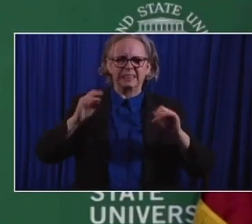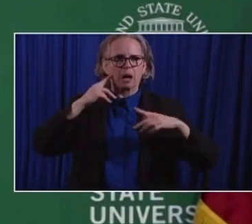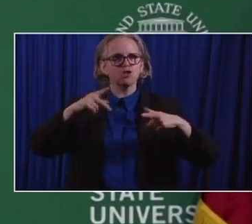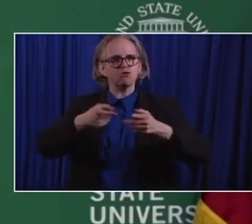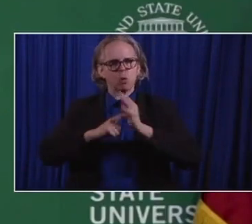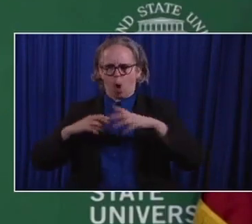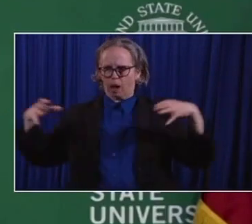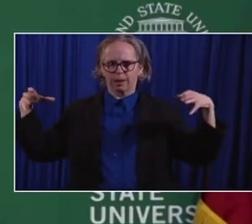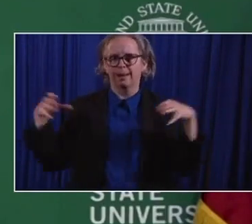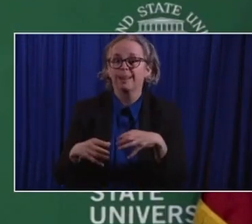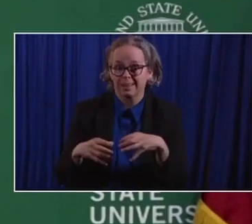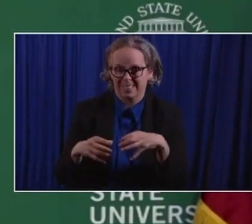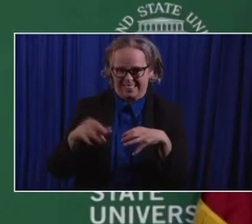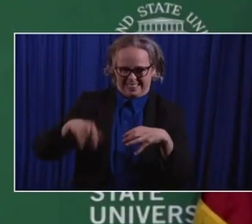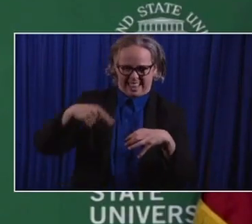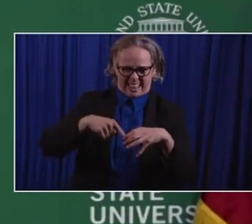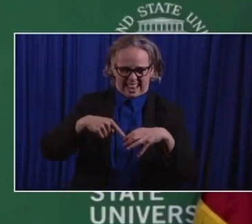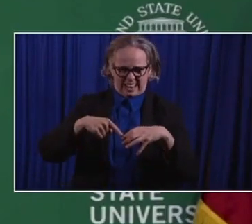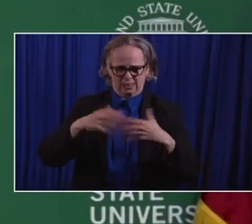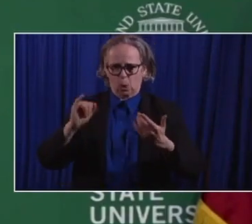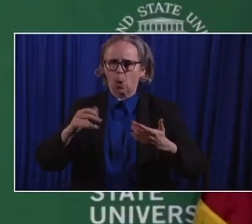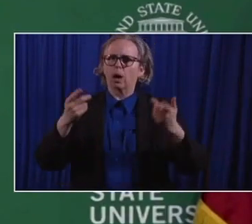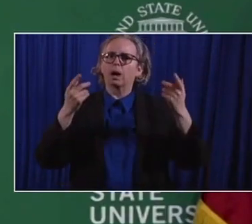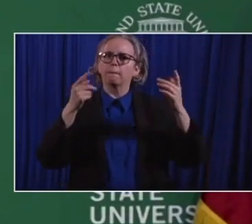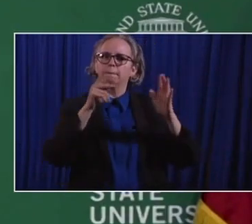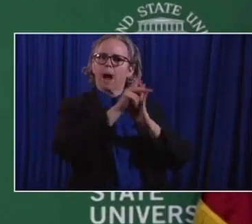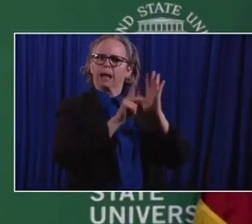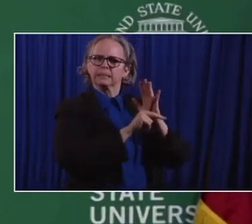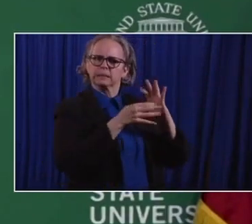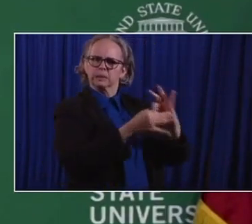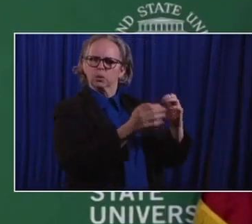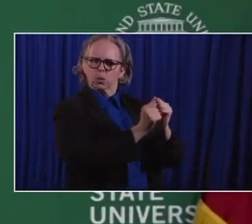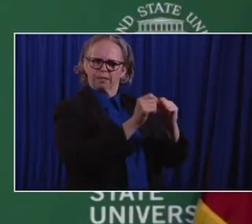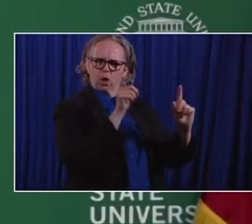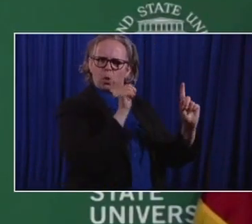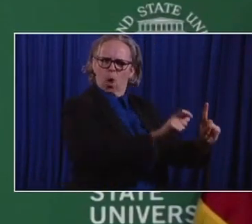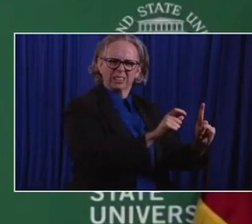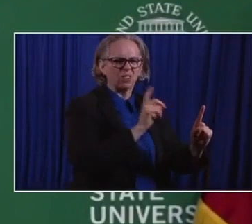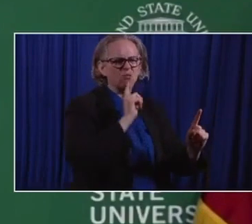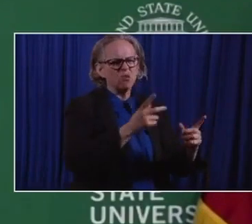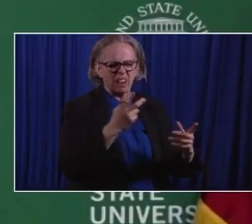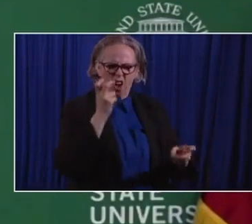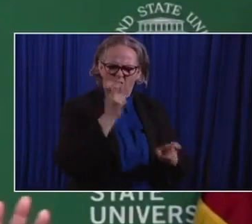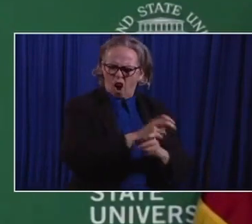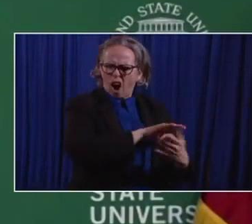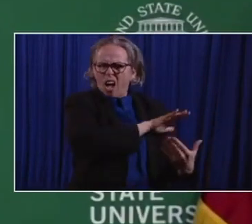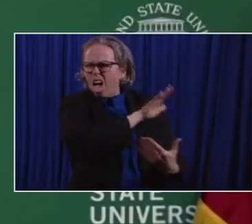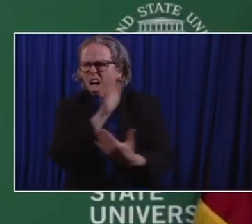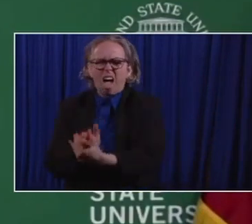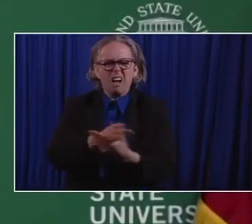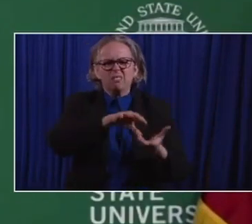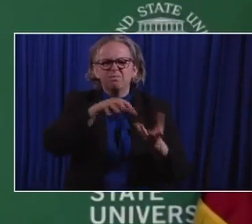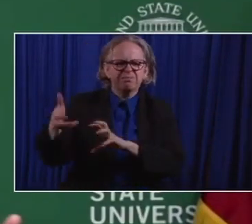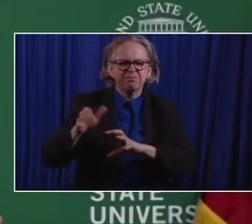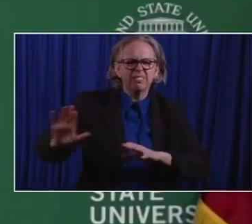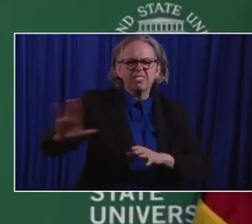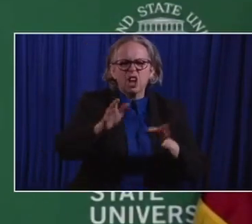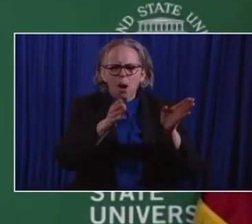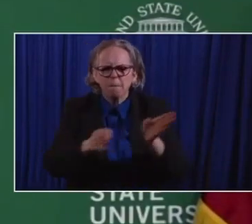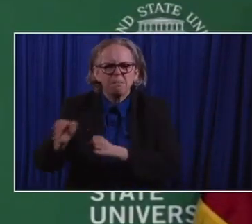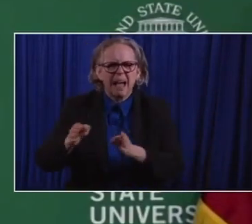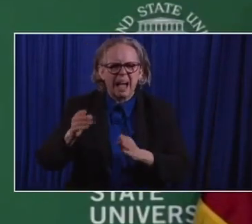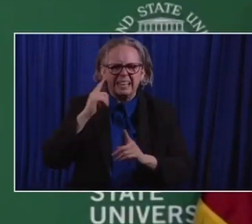very tough for them this past year is that if they were exposed outside the classroom